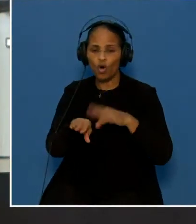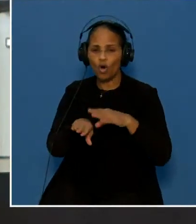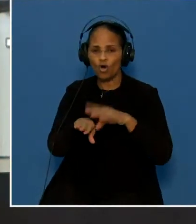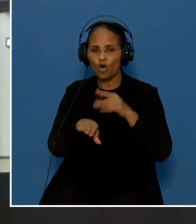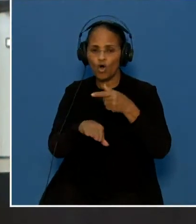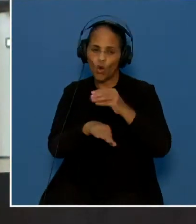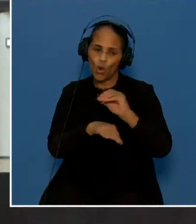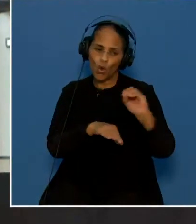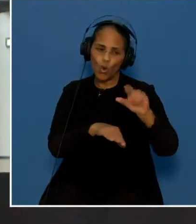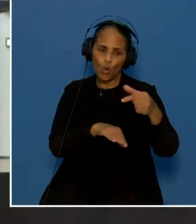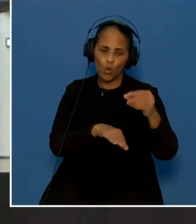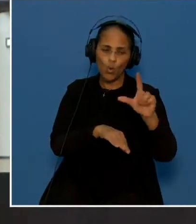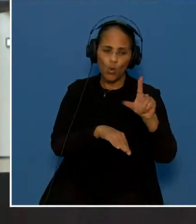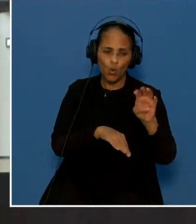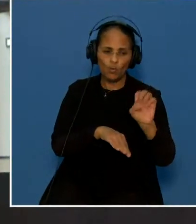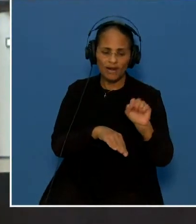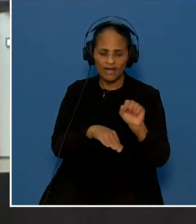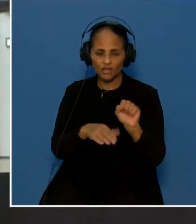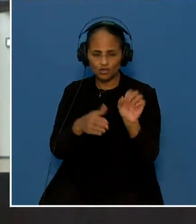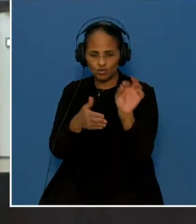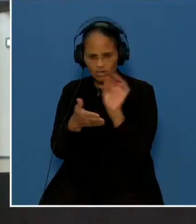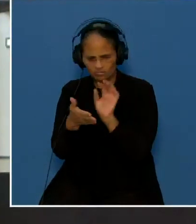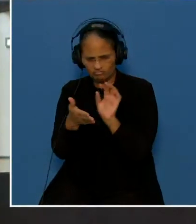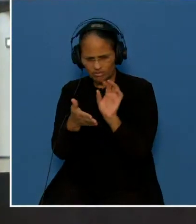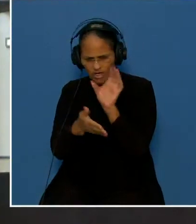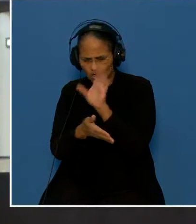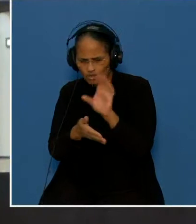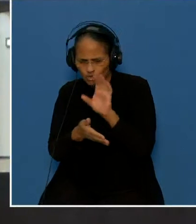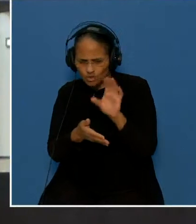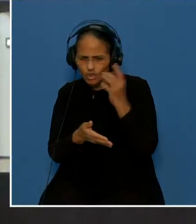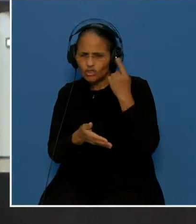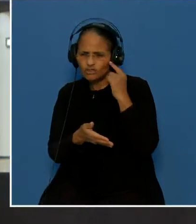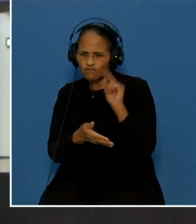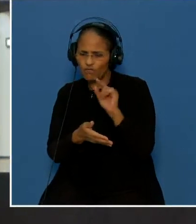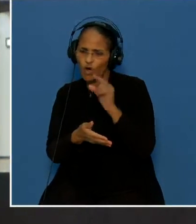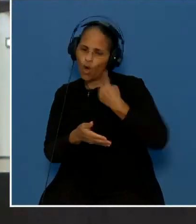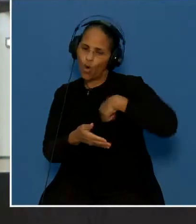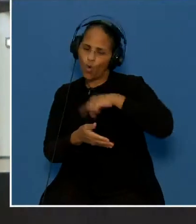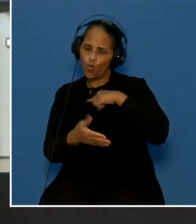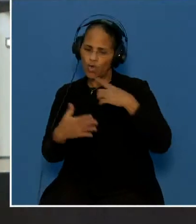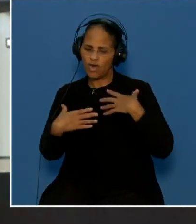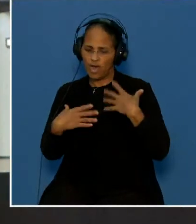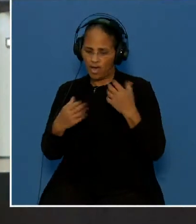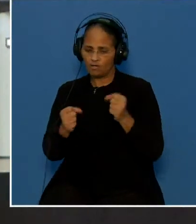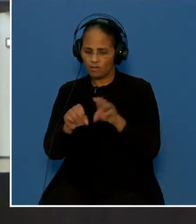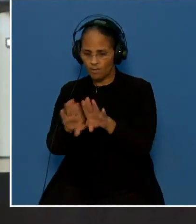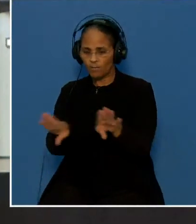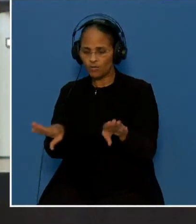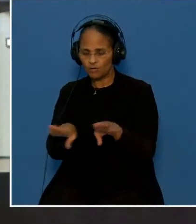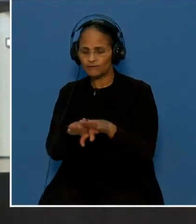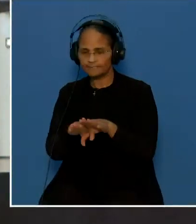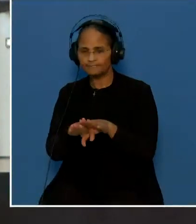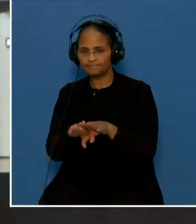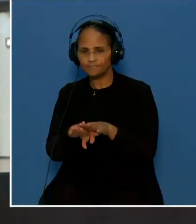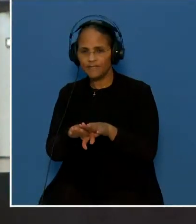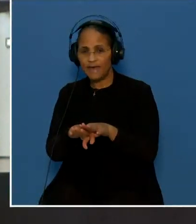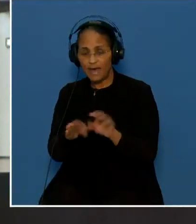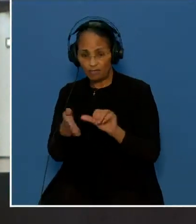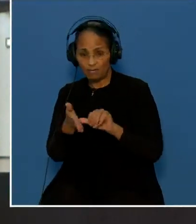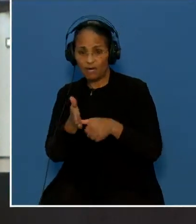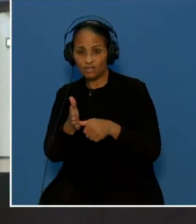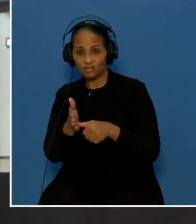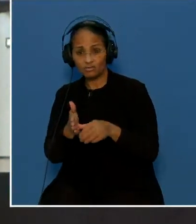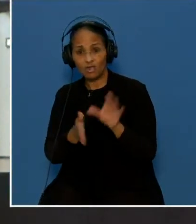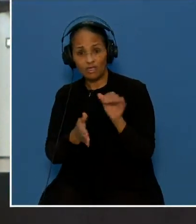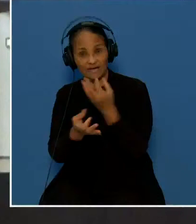Play. You can find it by searching for WeHealth Bermuda. And let me remind you that it is